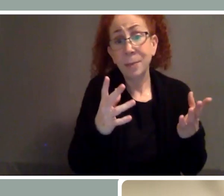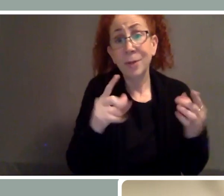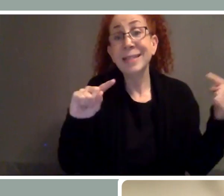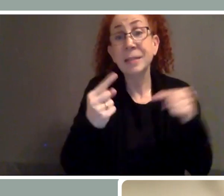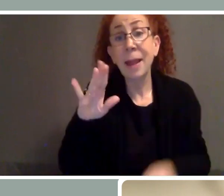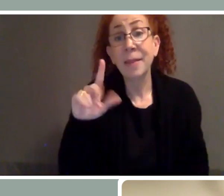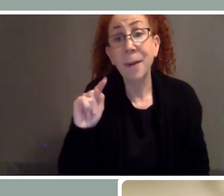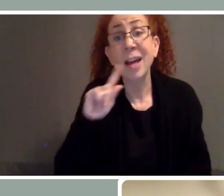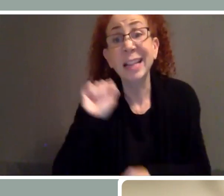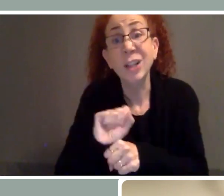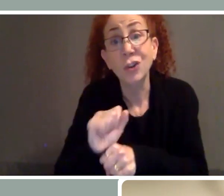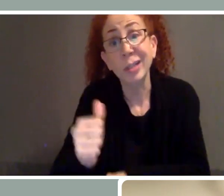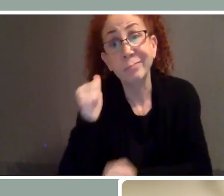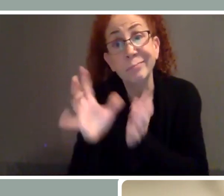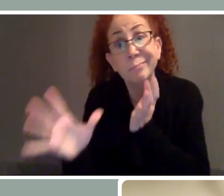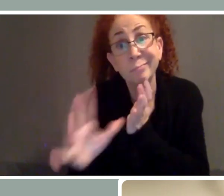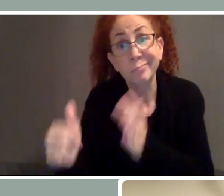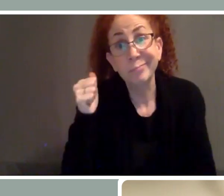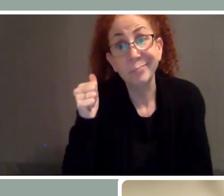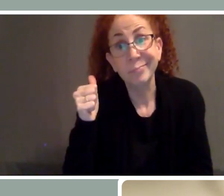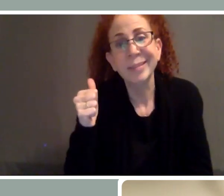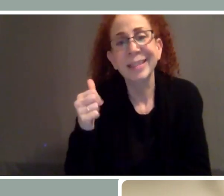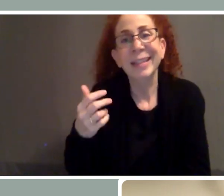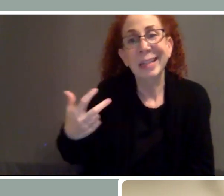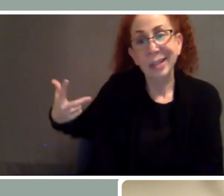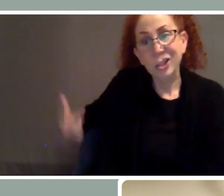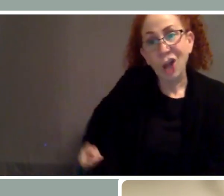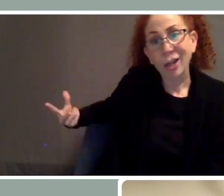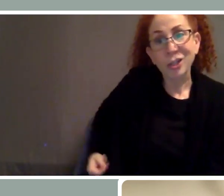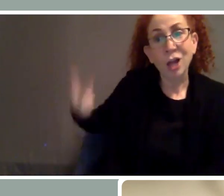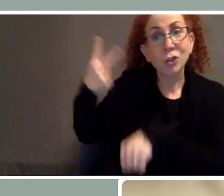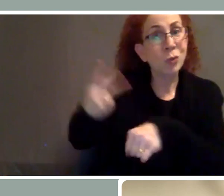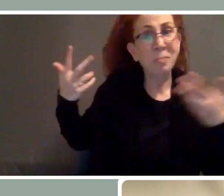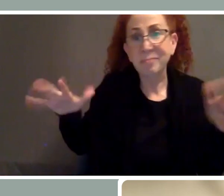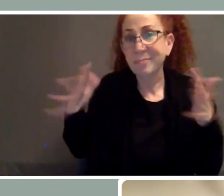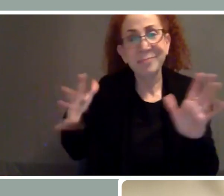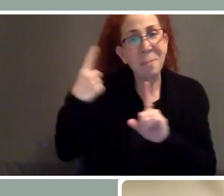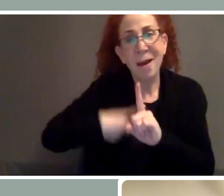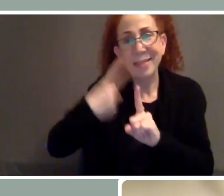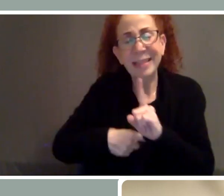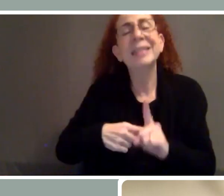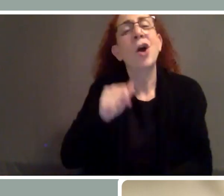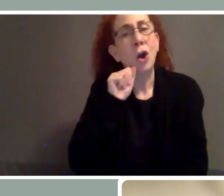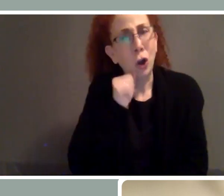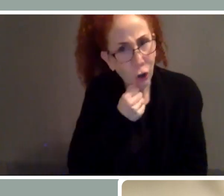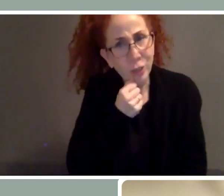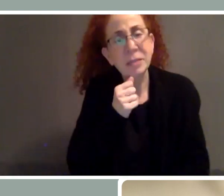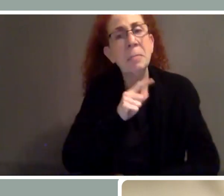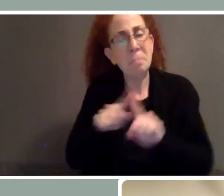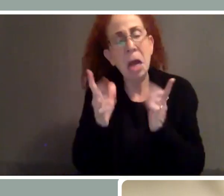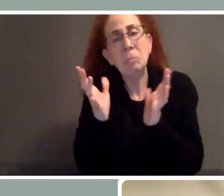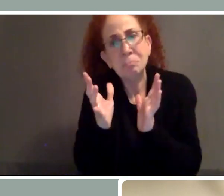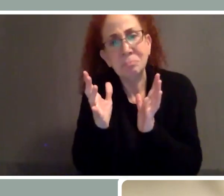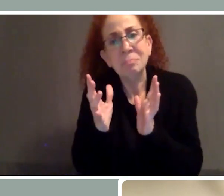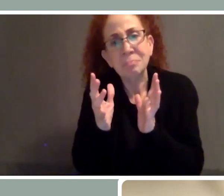butt, because that's really what it is. It's 2 shots, monthly, and those are uncomfortable things to go through, and